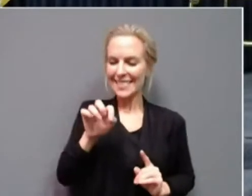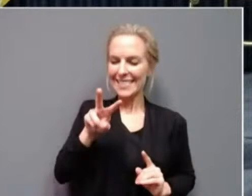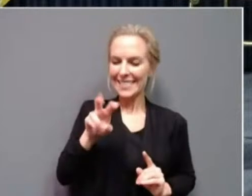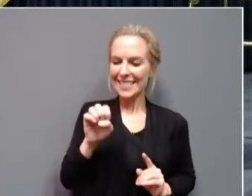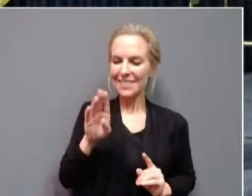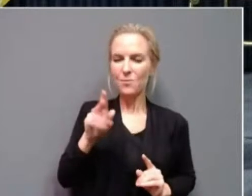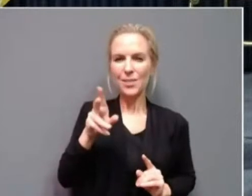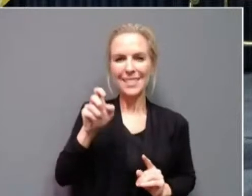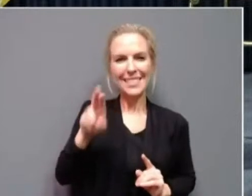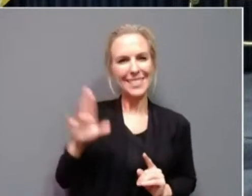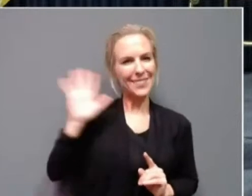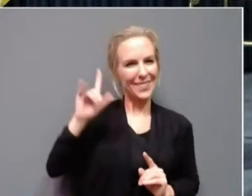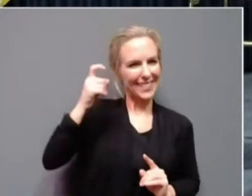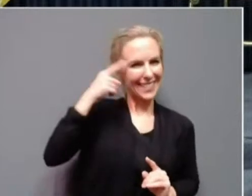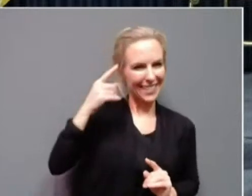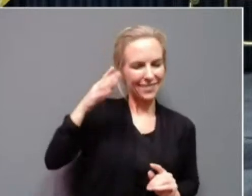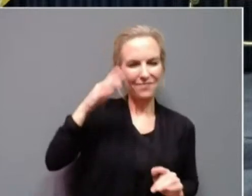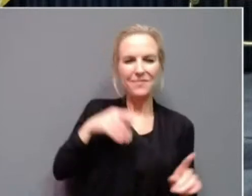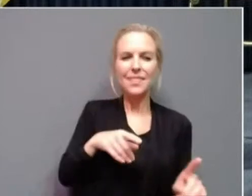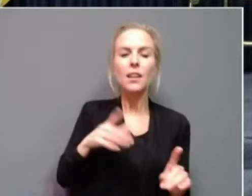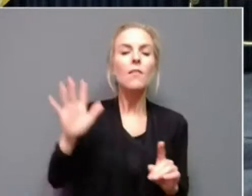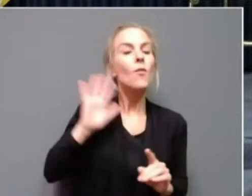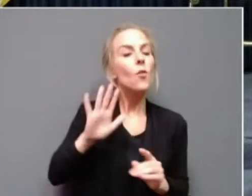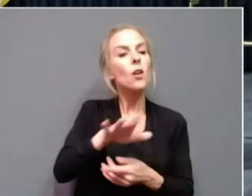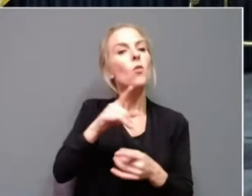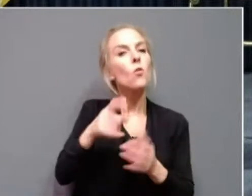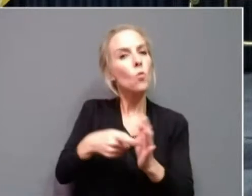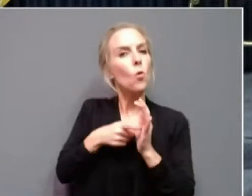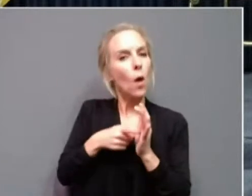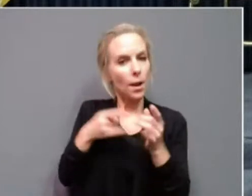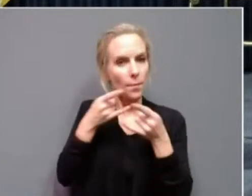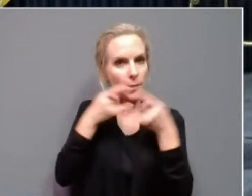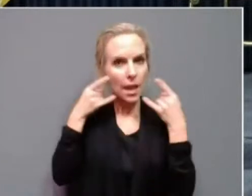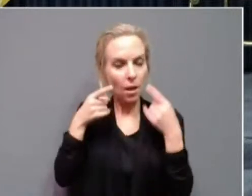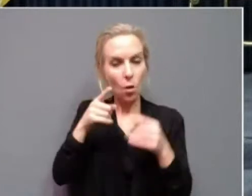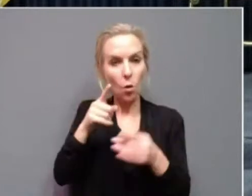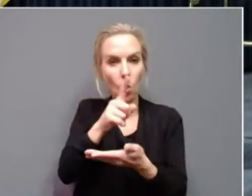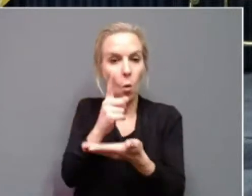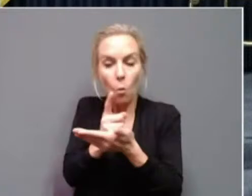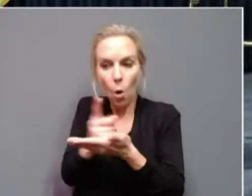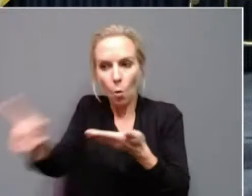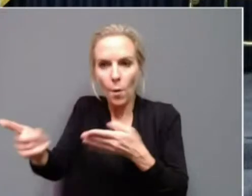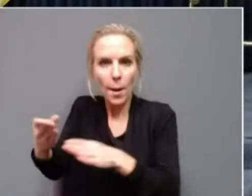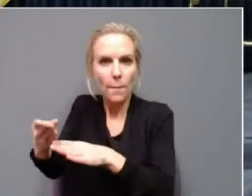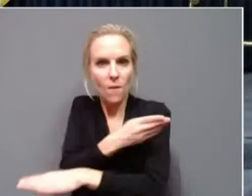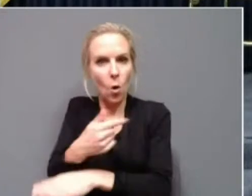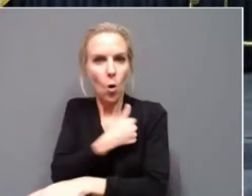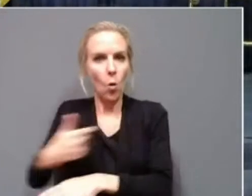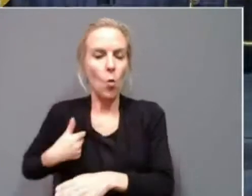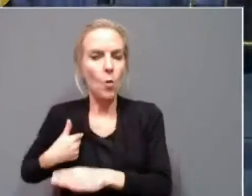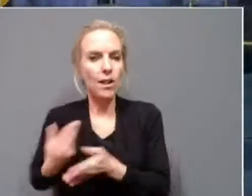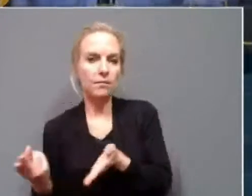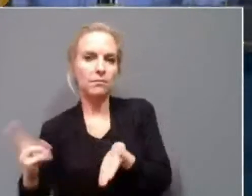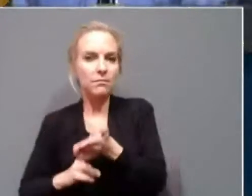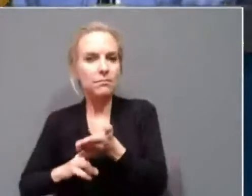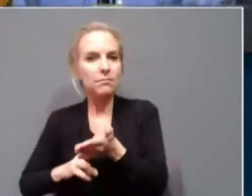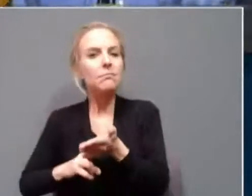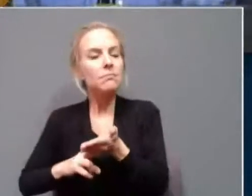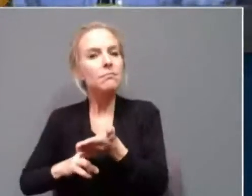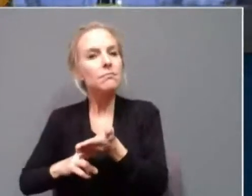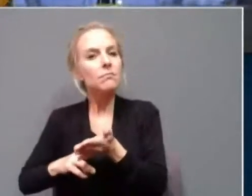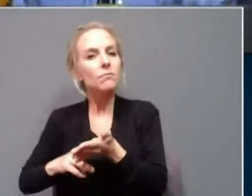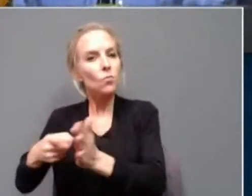districts to require masks this fall, a full week before the statewide executive order was signed. And I know right